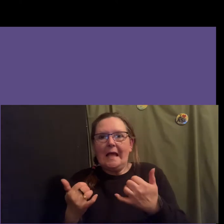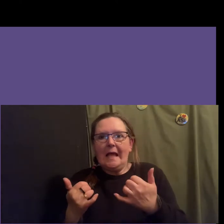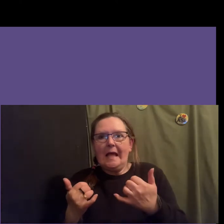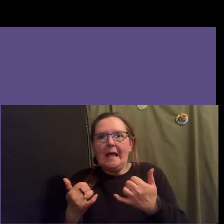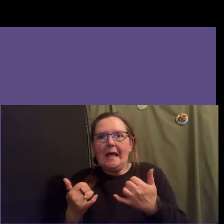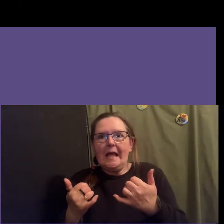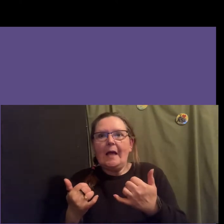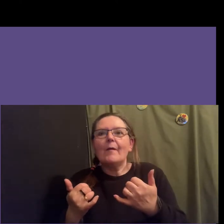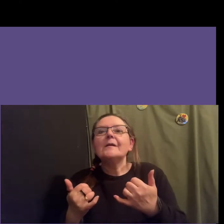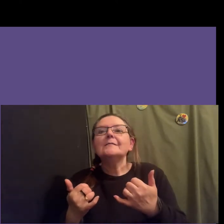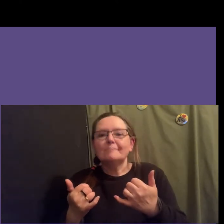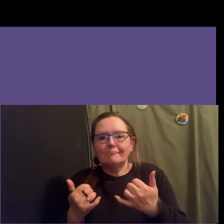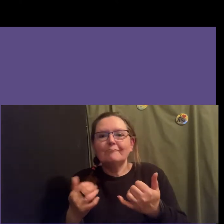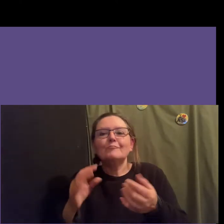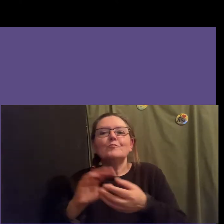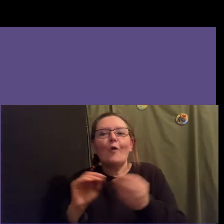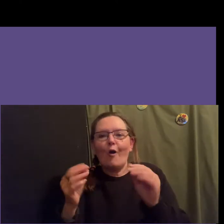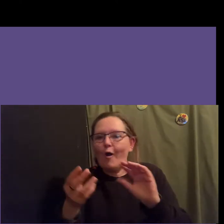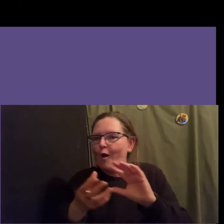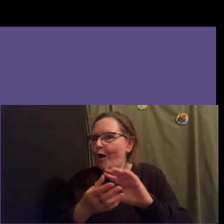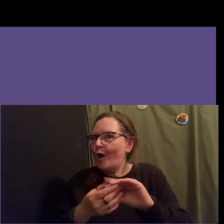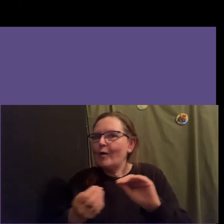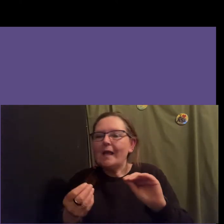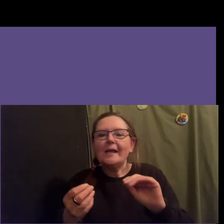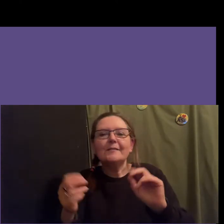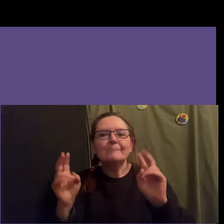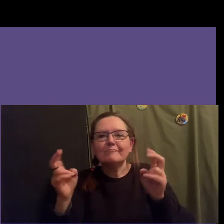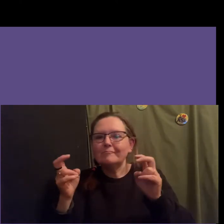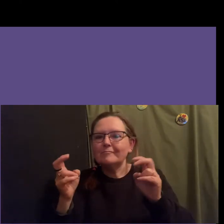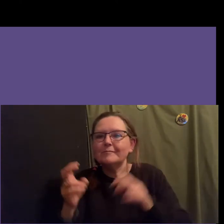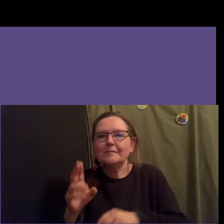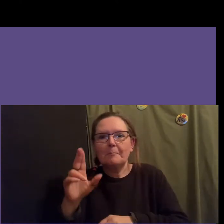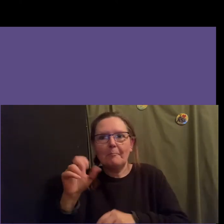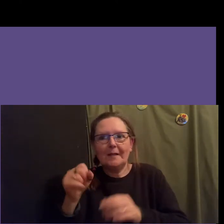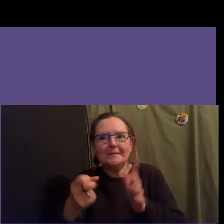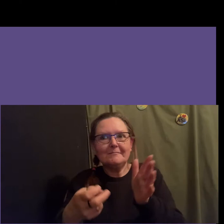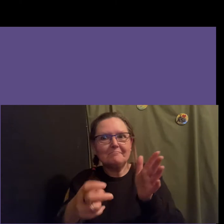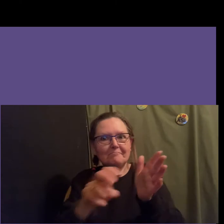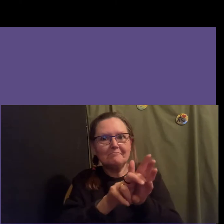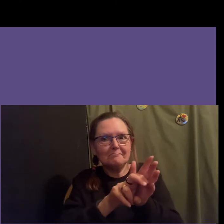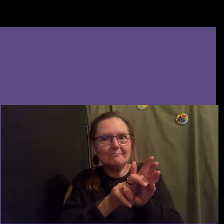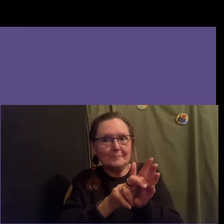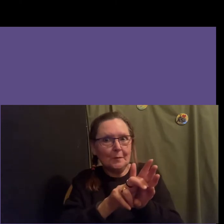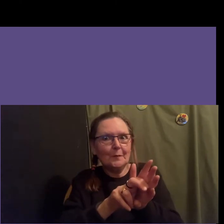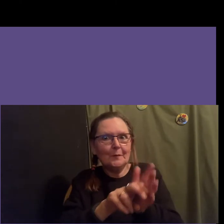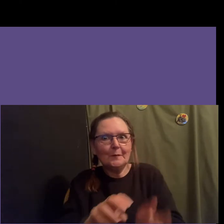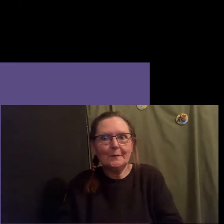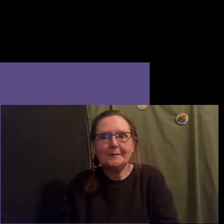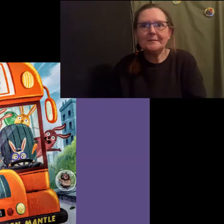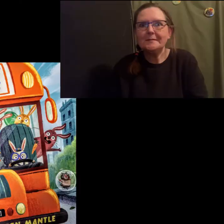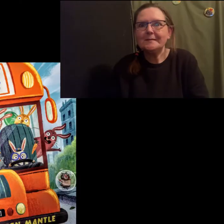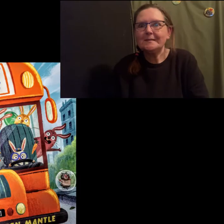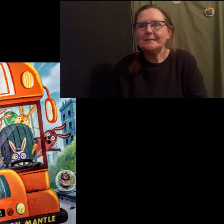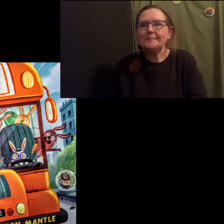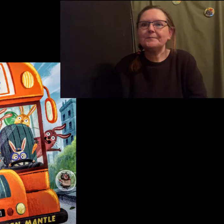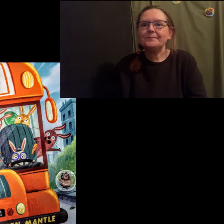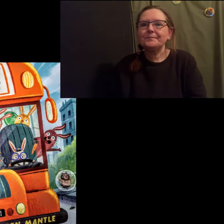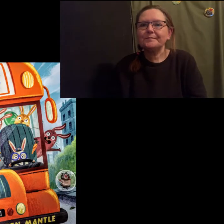Today, we're going to have stories about going on the bus. Are you ready?